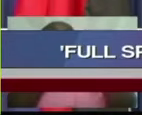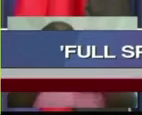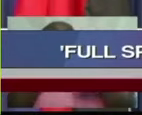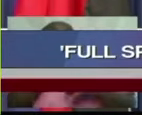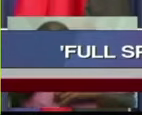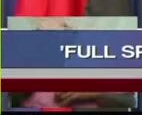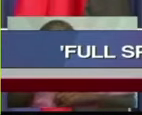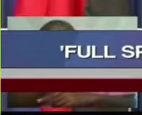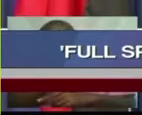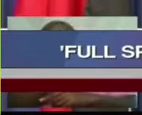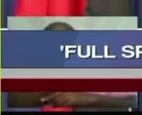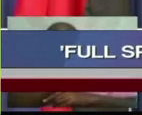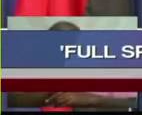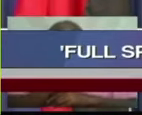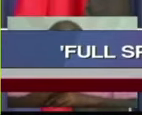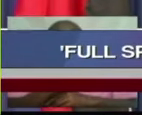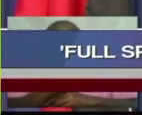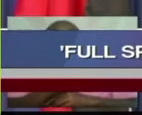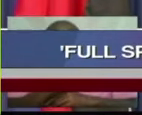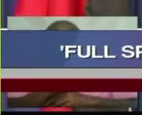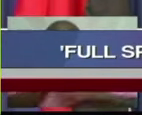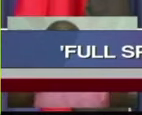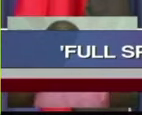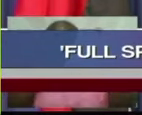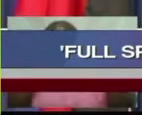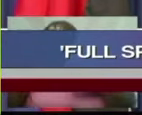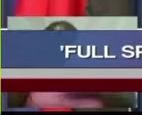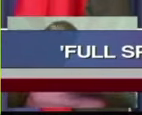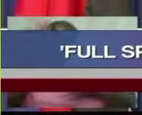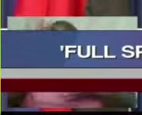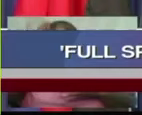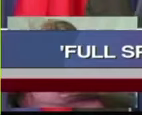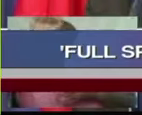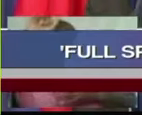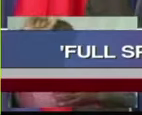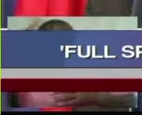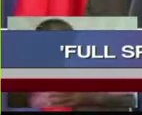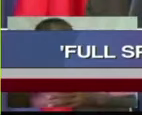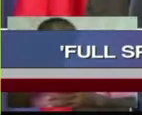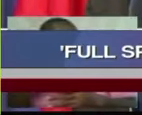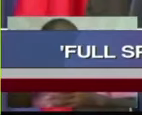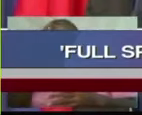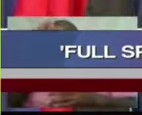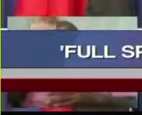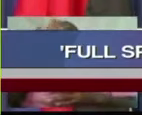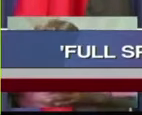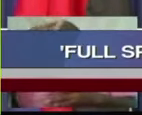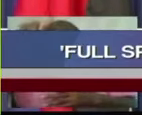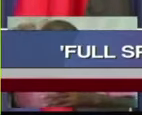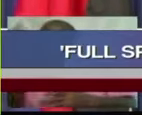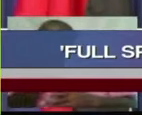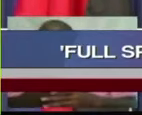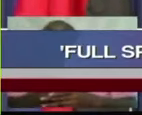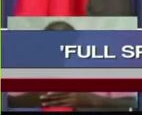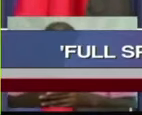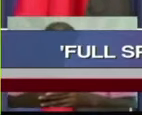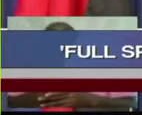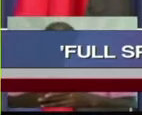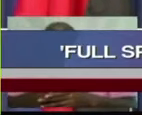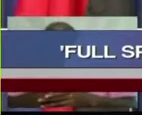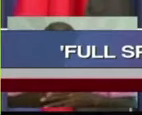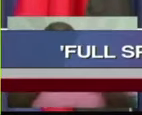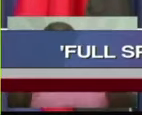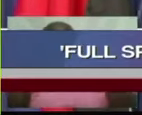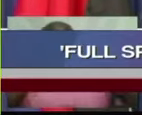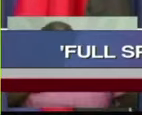approximately 800,000 doses coming in. And of that 800,000 doses, Trinidad and Tobago is expected to get